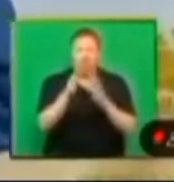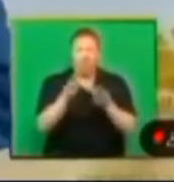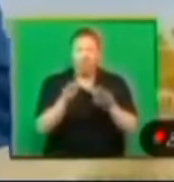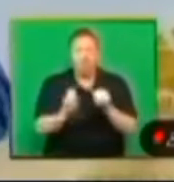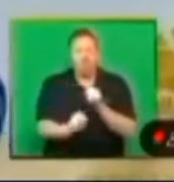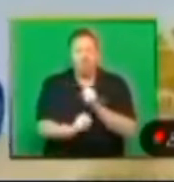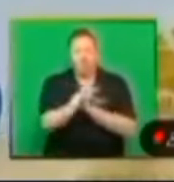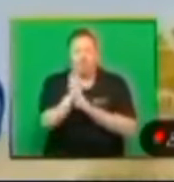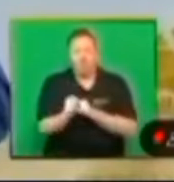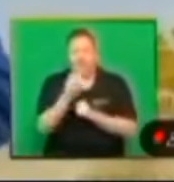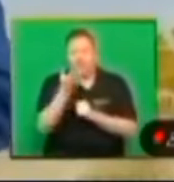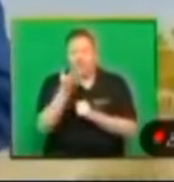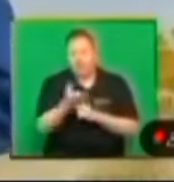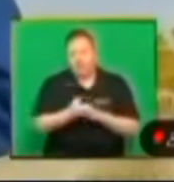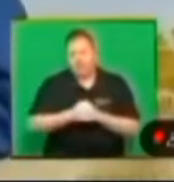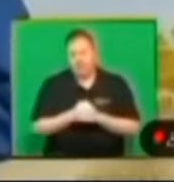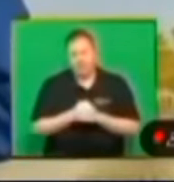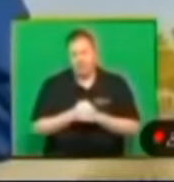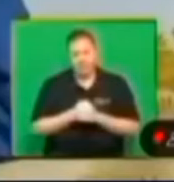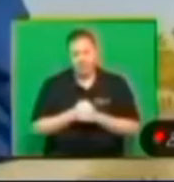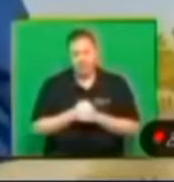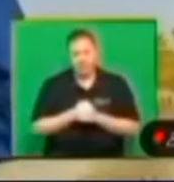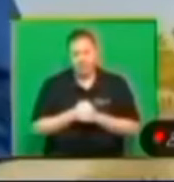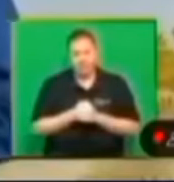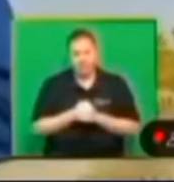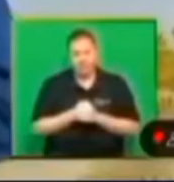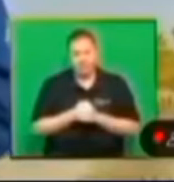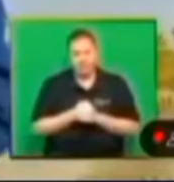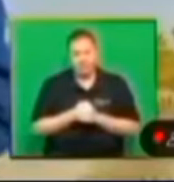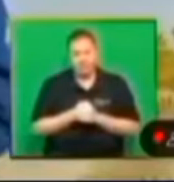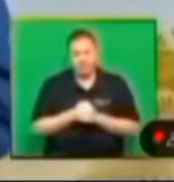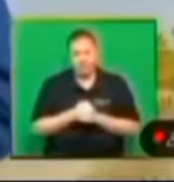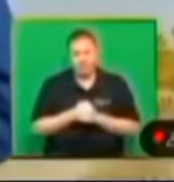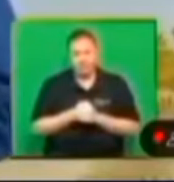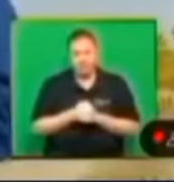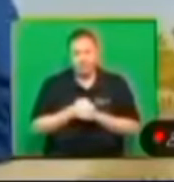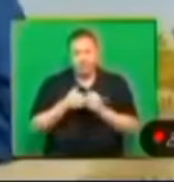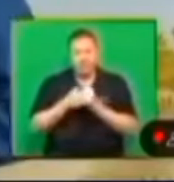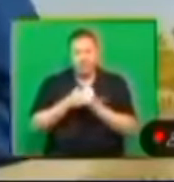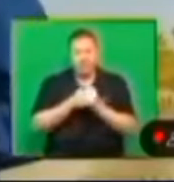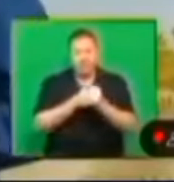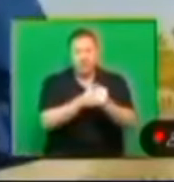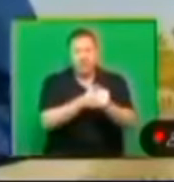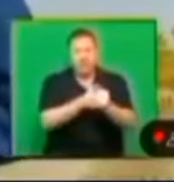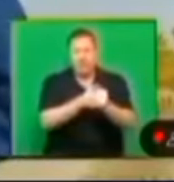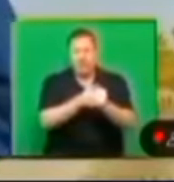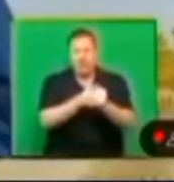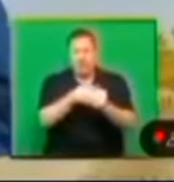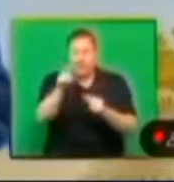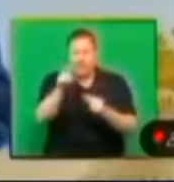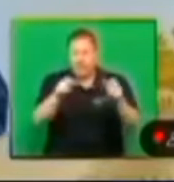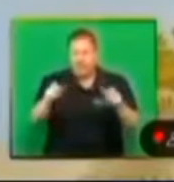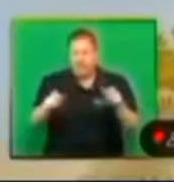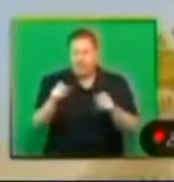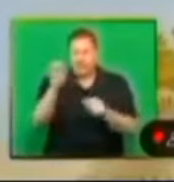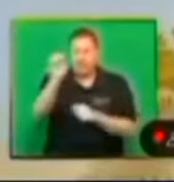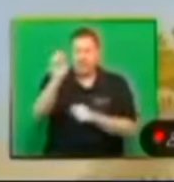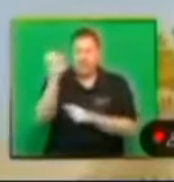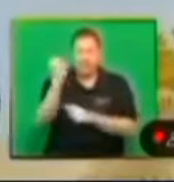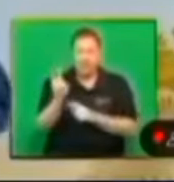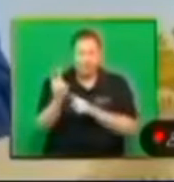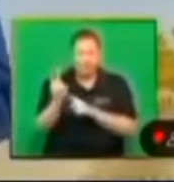South Africa. We had a meeting with you as leaders on Eskom, and you yourself